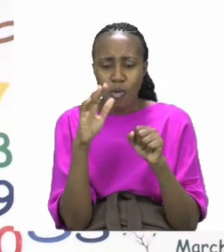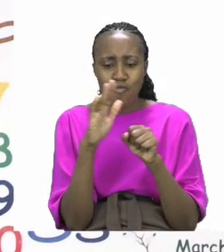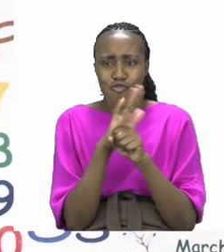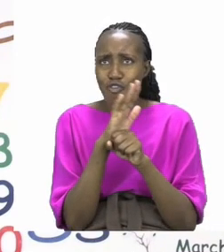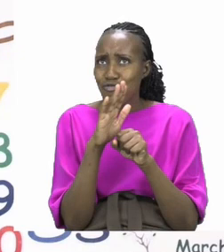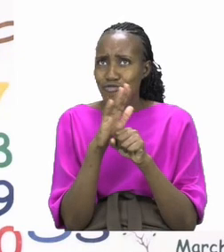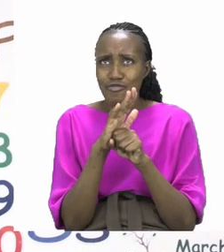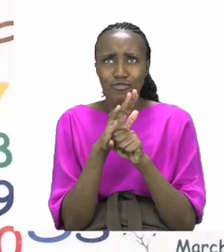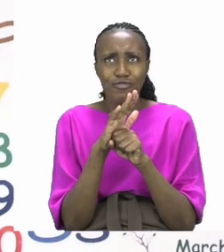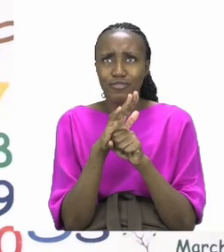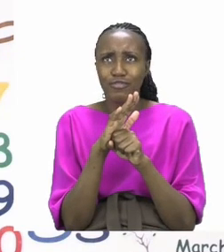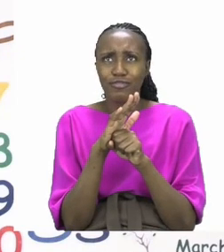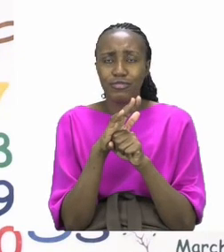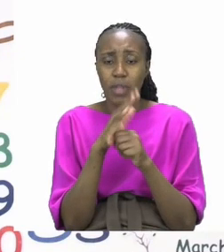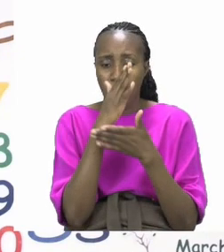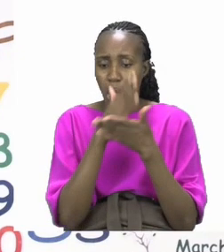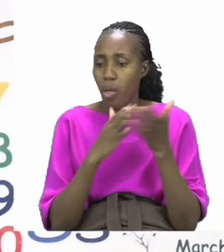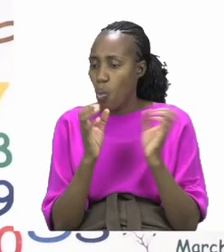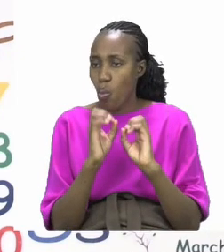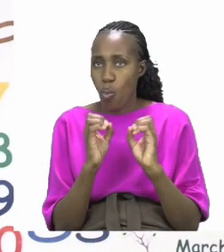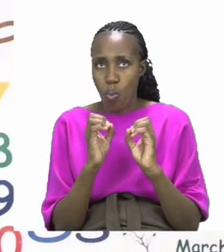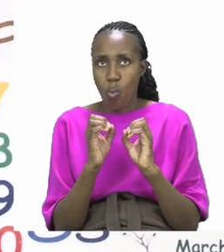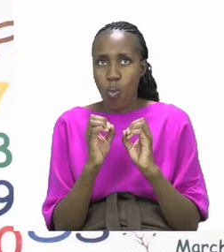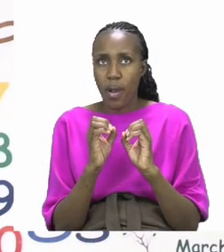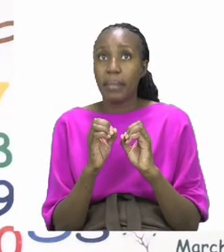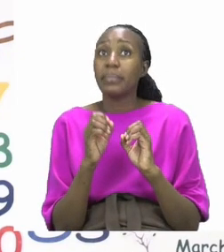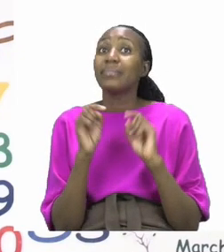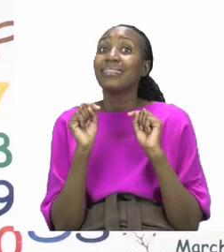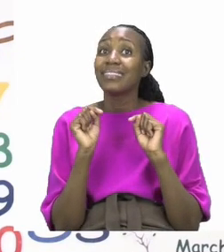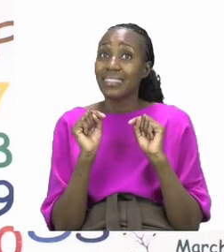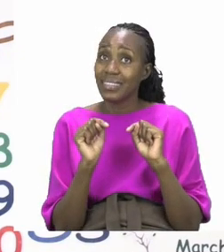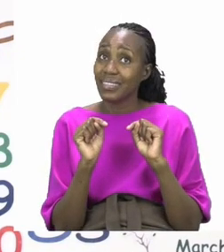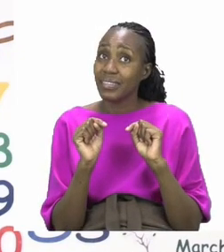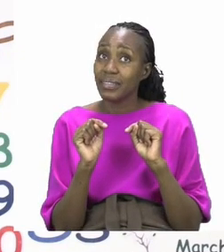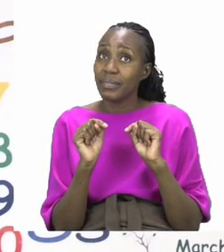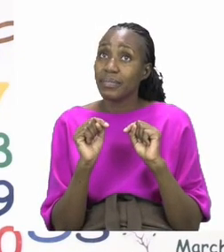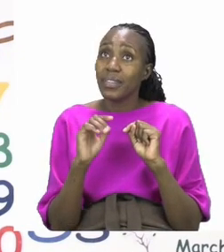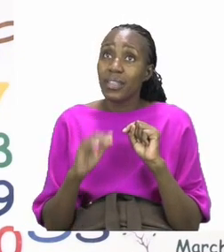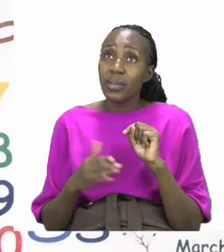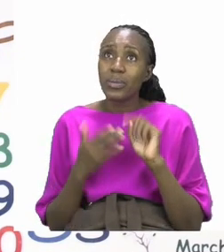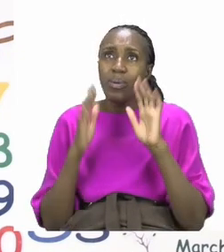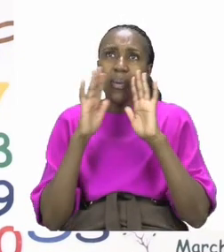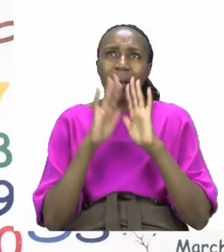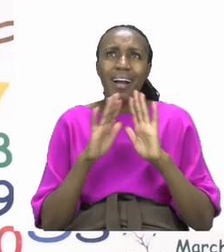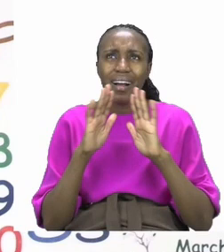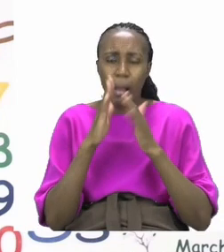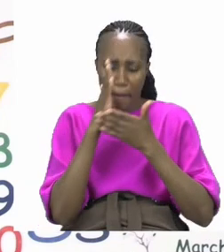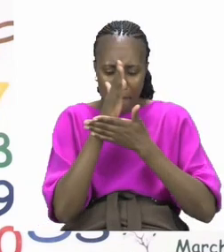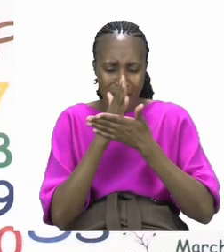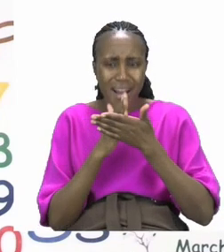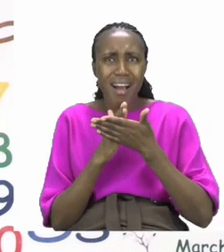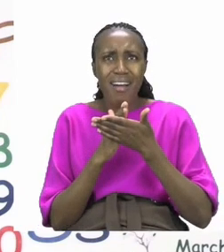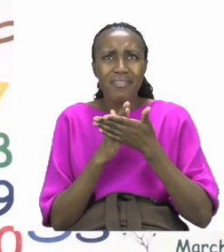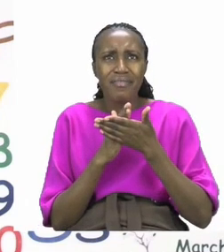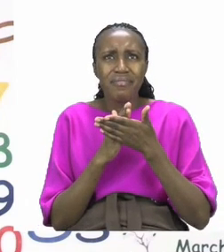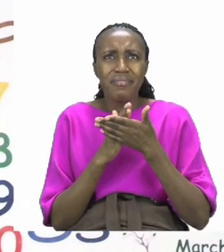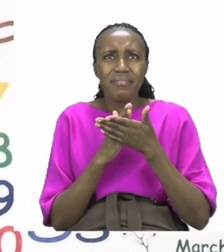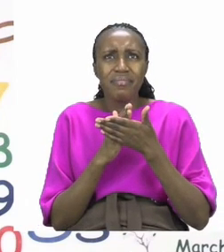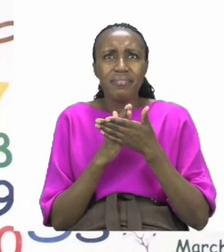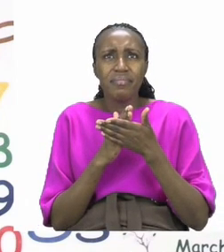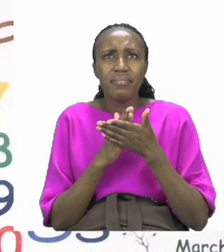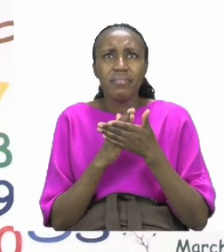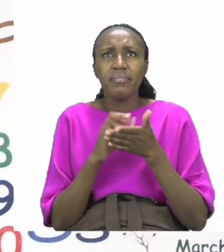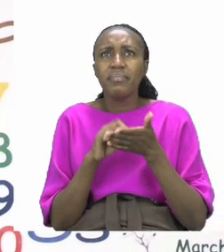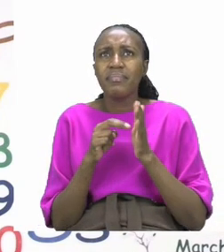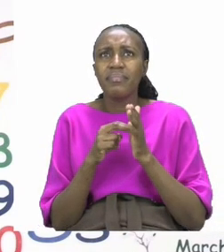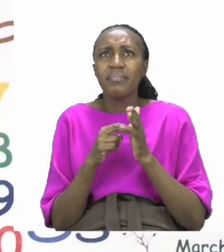with it. It has not been cut yet. But if I want to color half of this apple, then